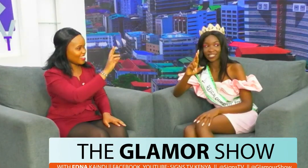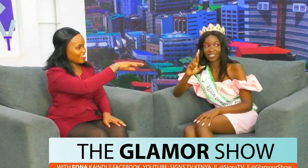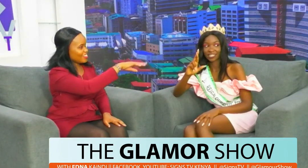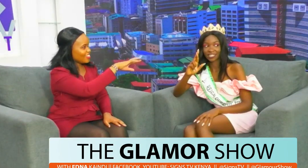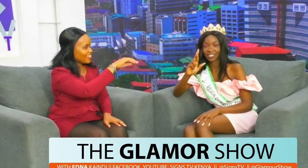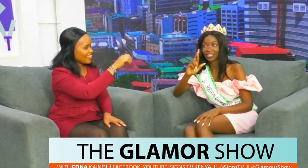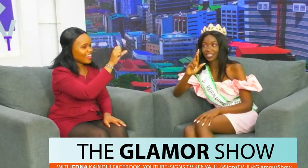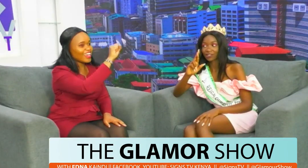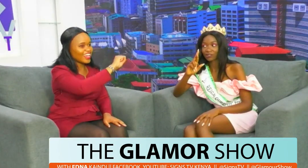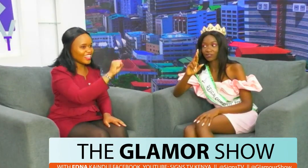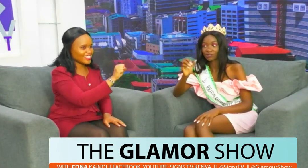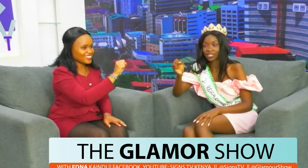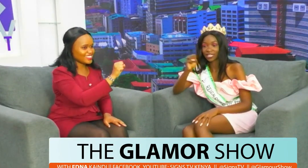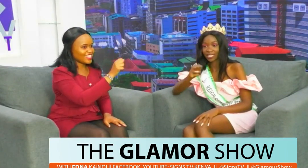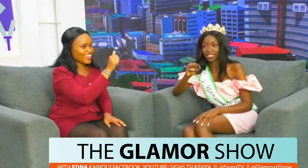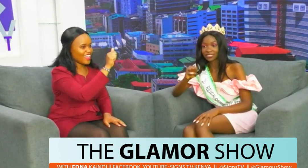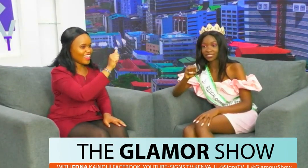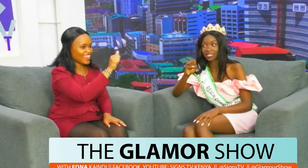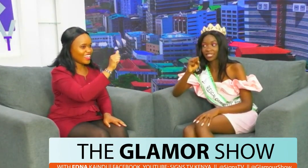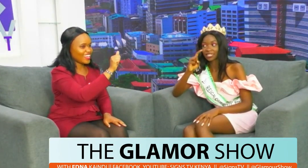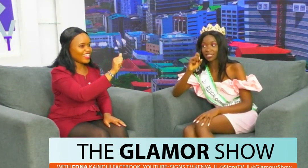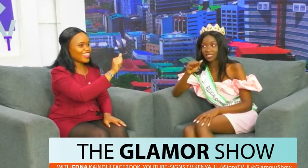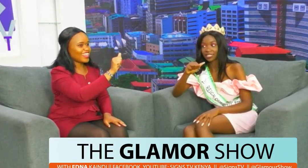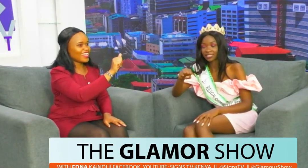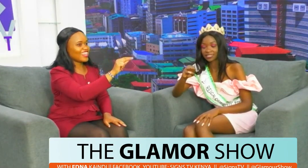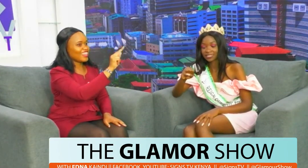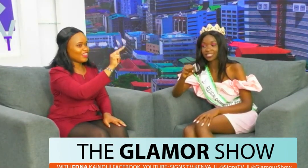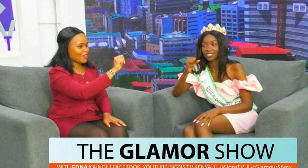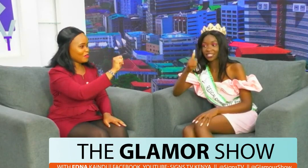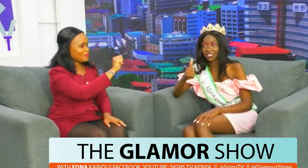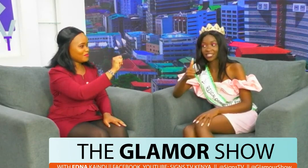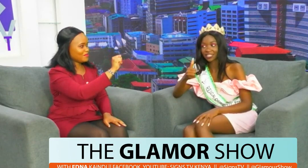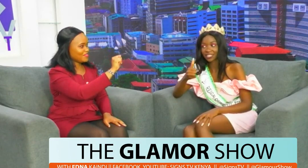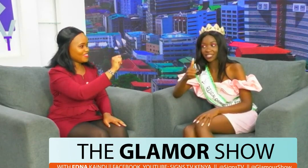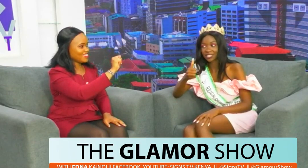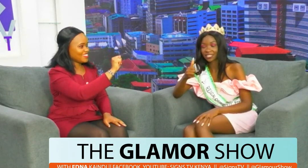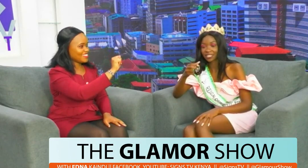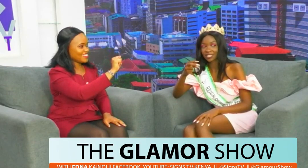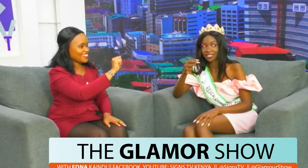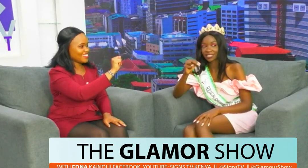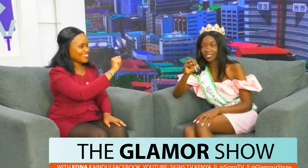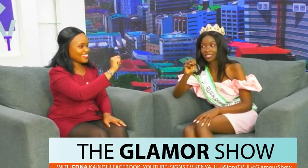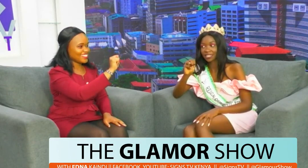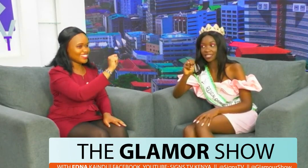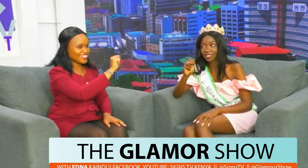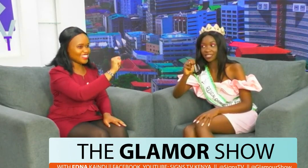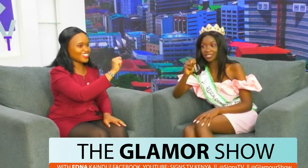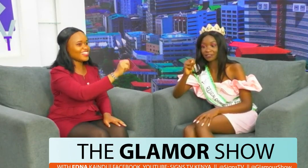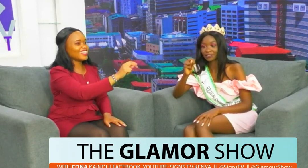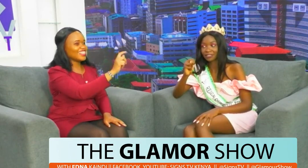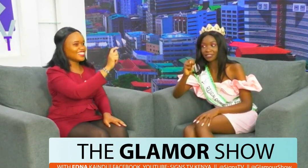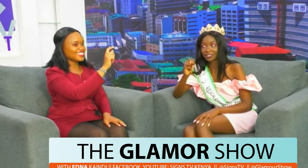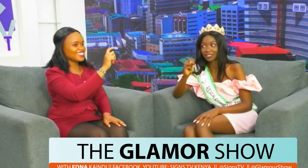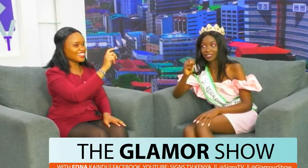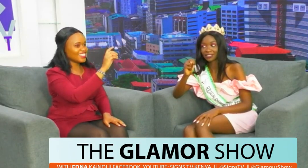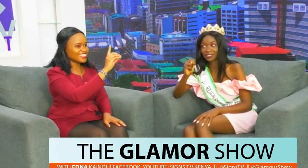N. Oh. S. A. S. A. N. N.